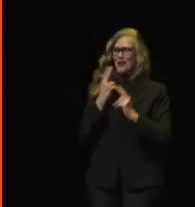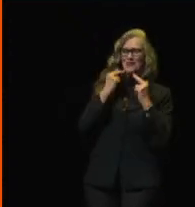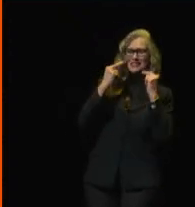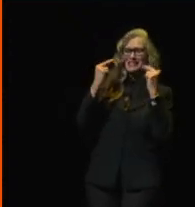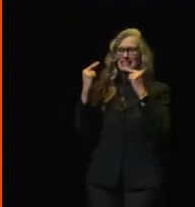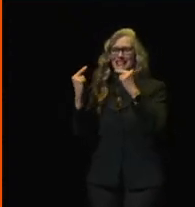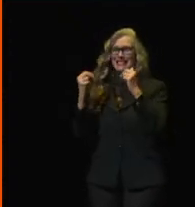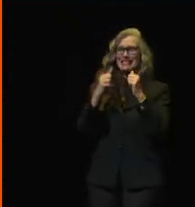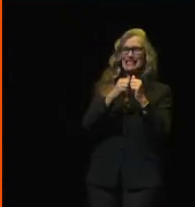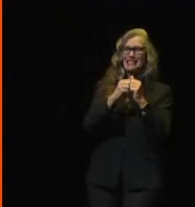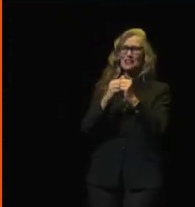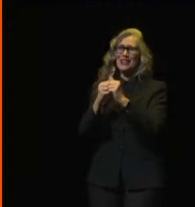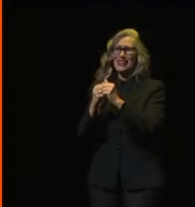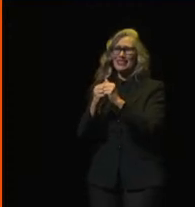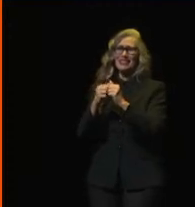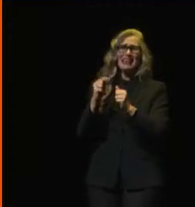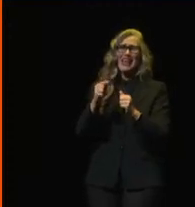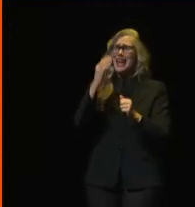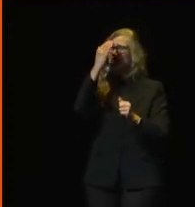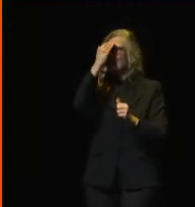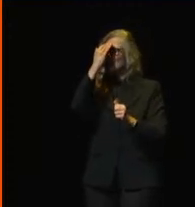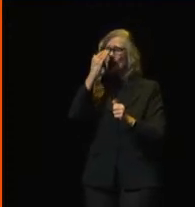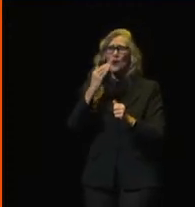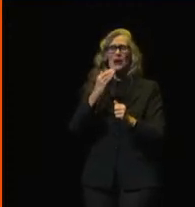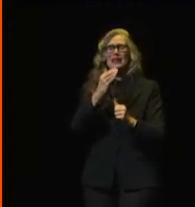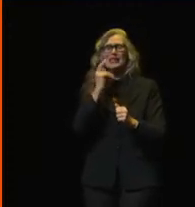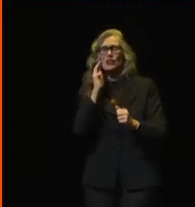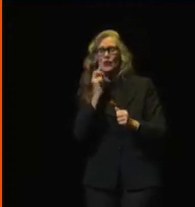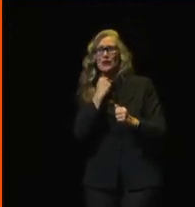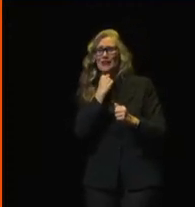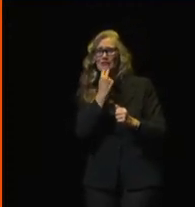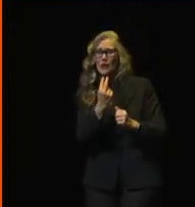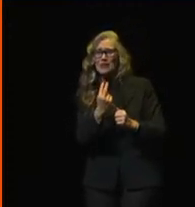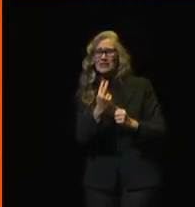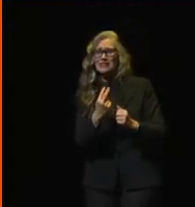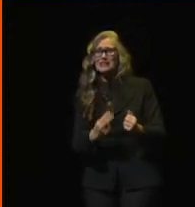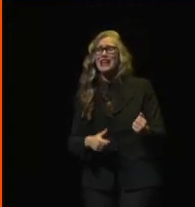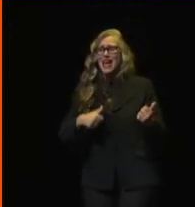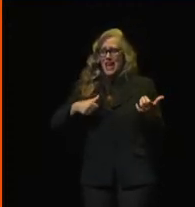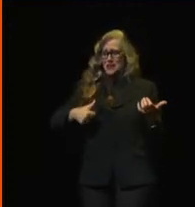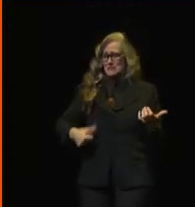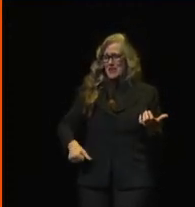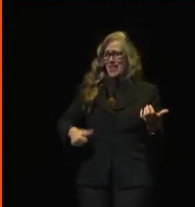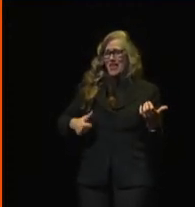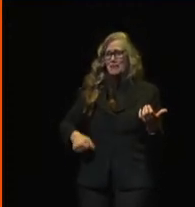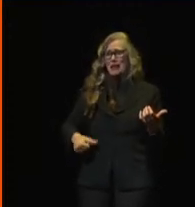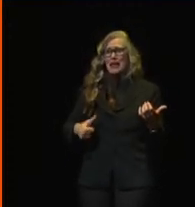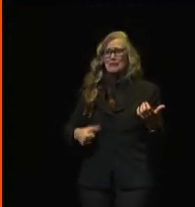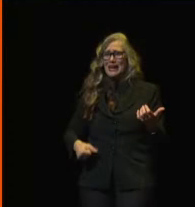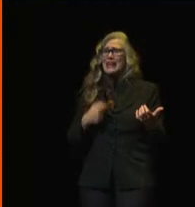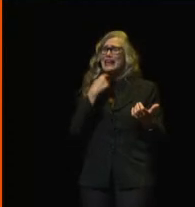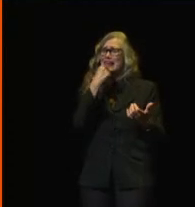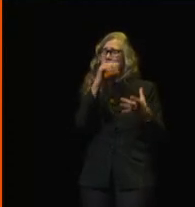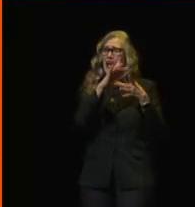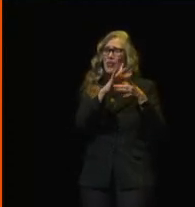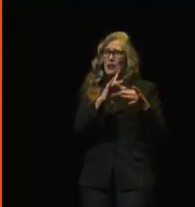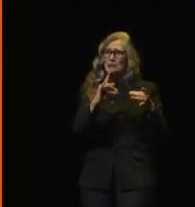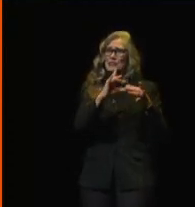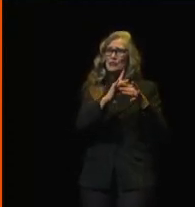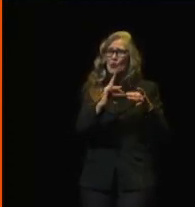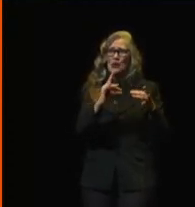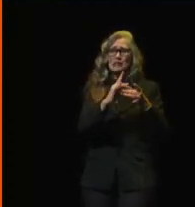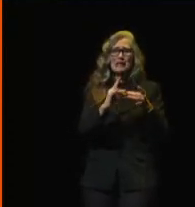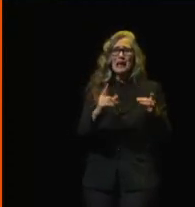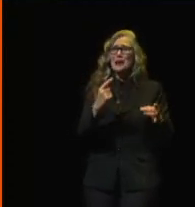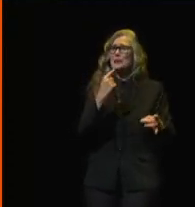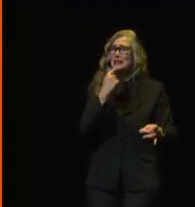read them stories and play the guitar as they sing. But I have learned, and I relearn every day, that the antidote